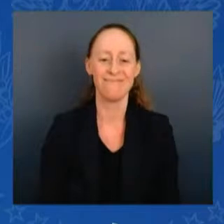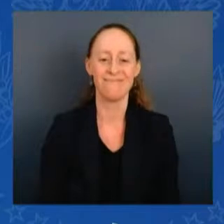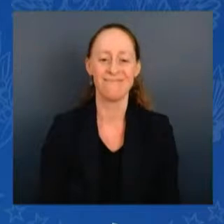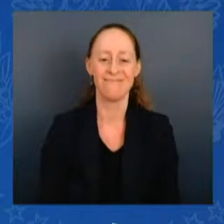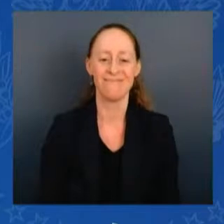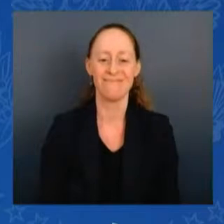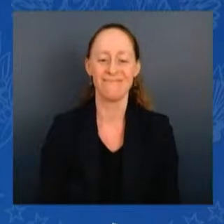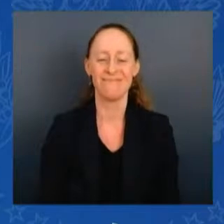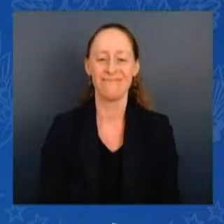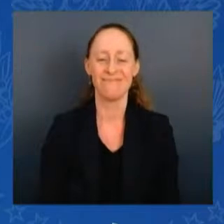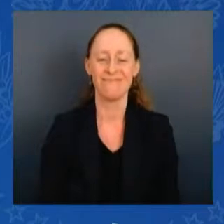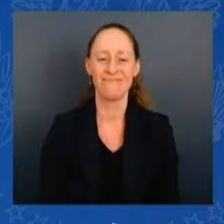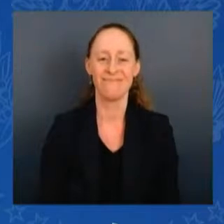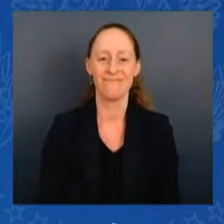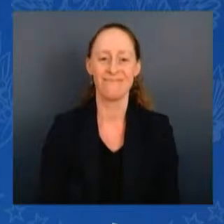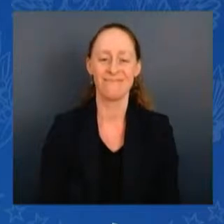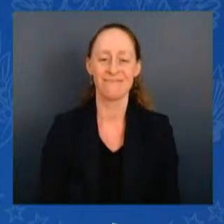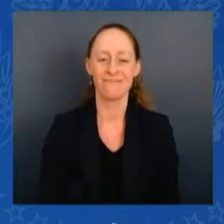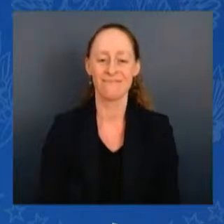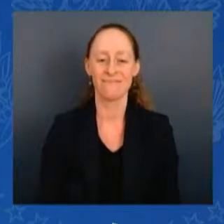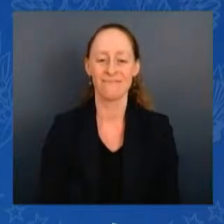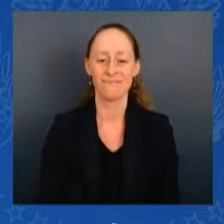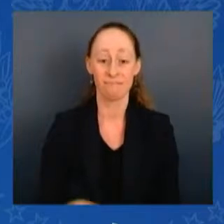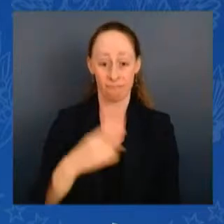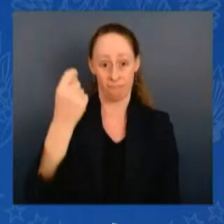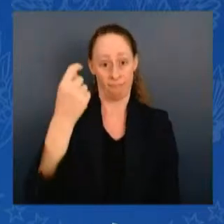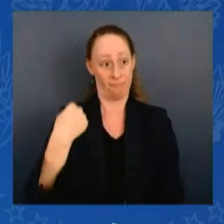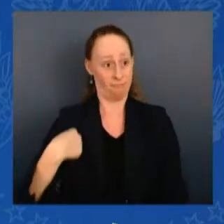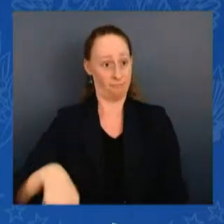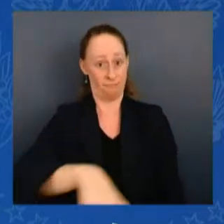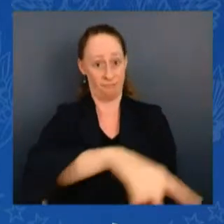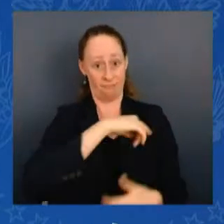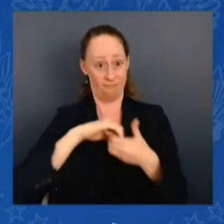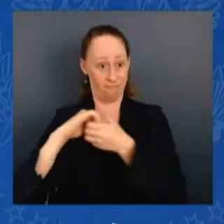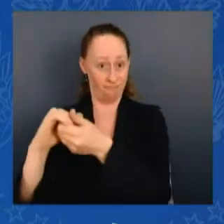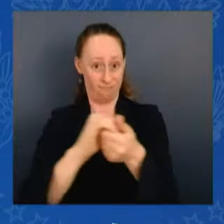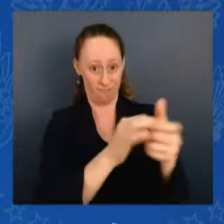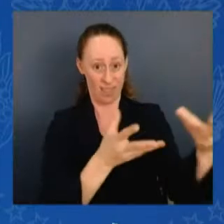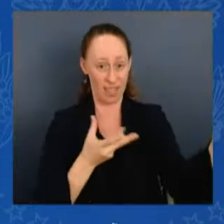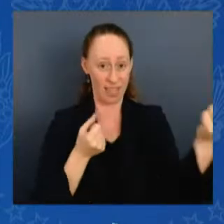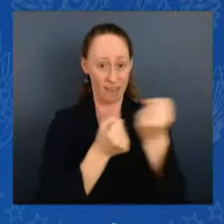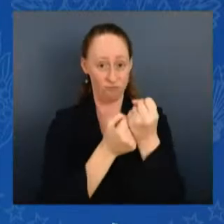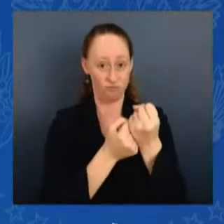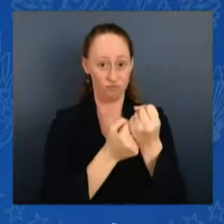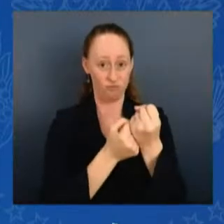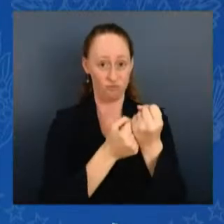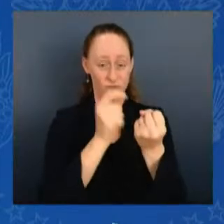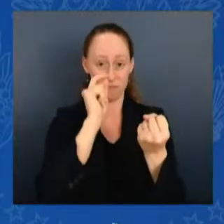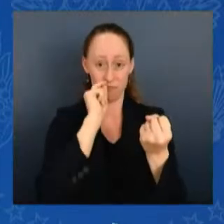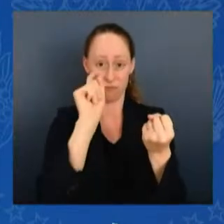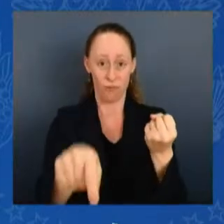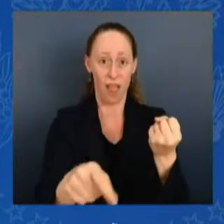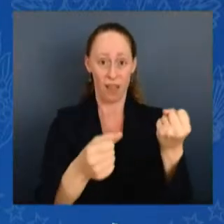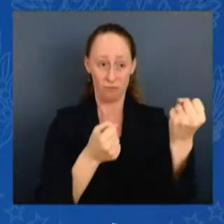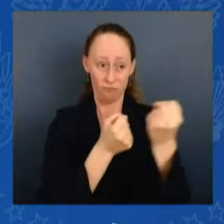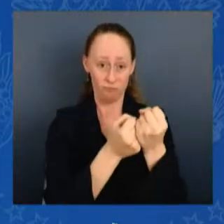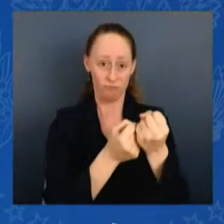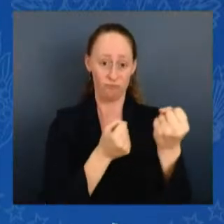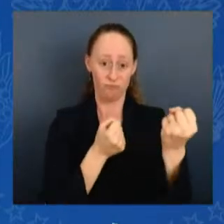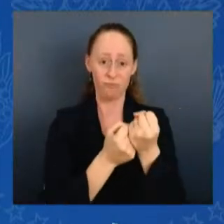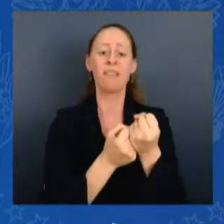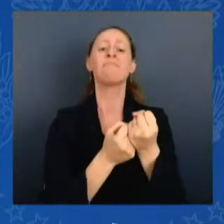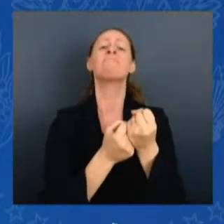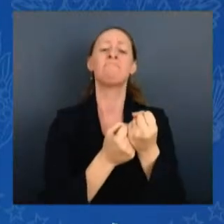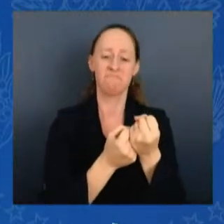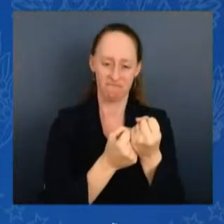Especially with our full collective support. And they have our full support. Even before Russian bombs were falling